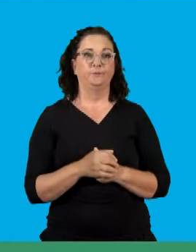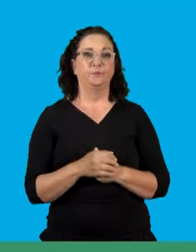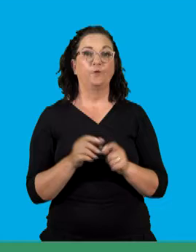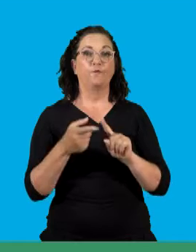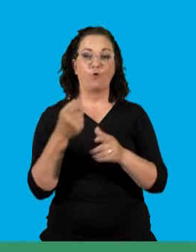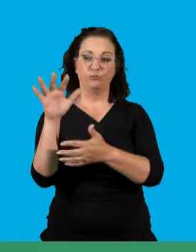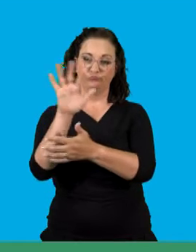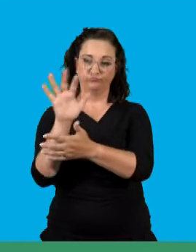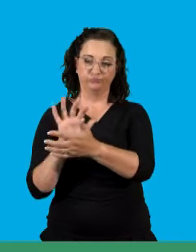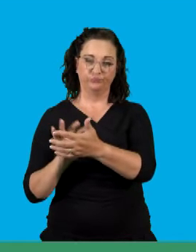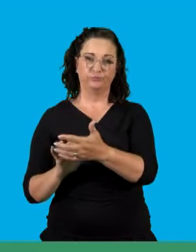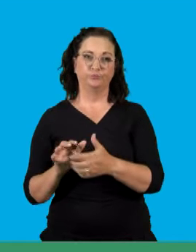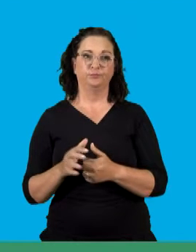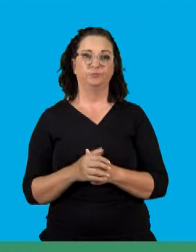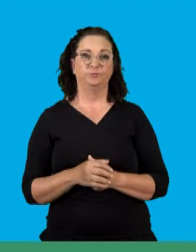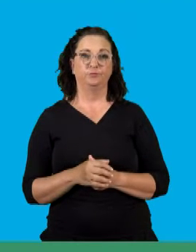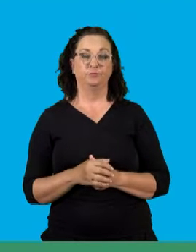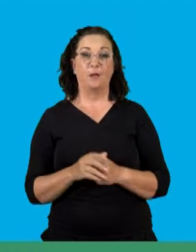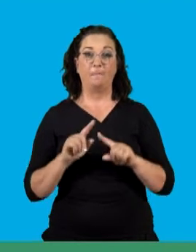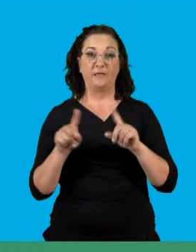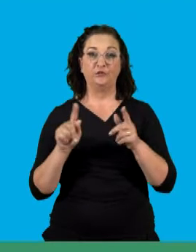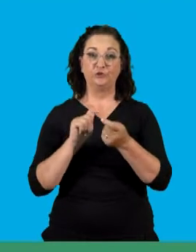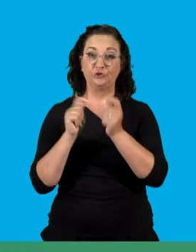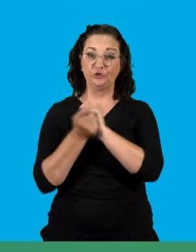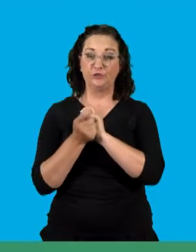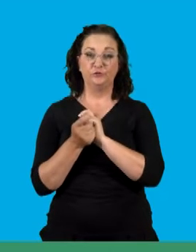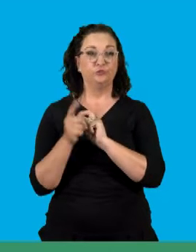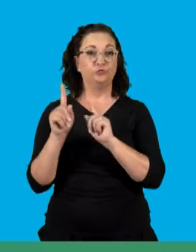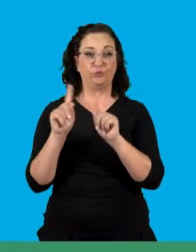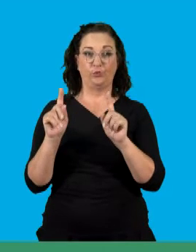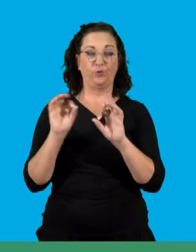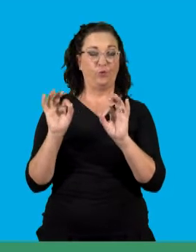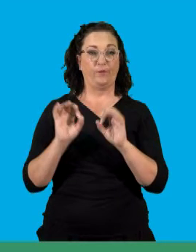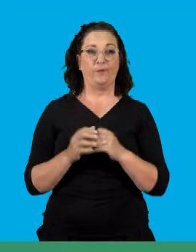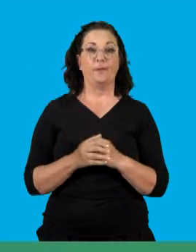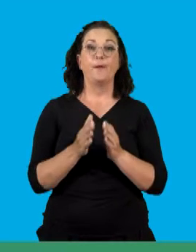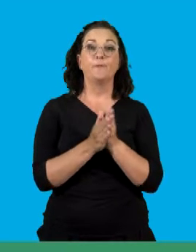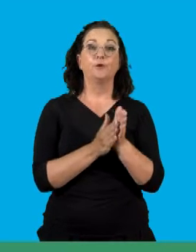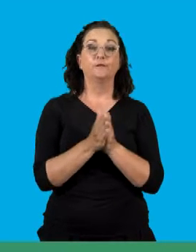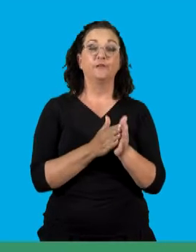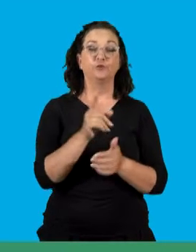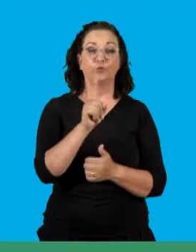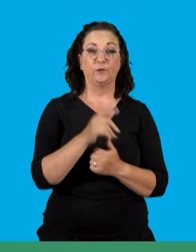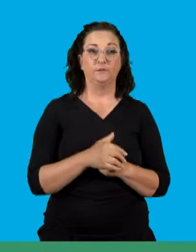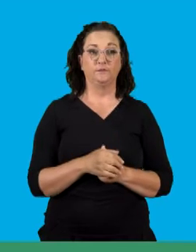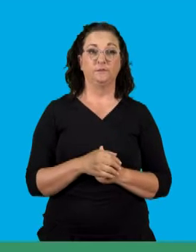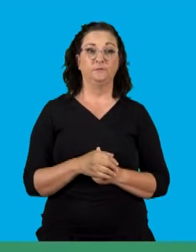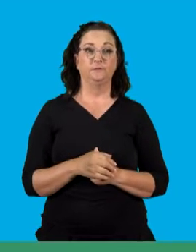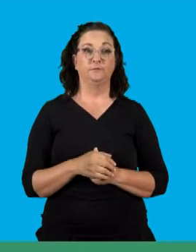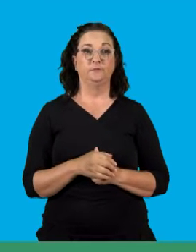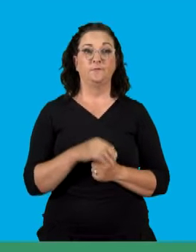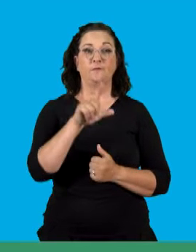from the scenario, directly from here. You're not changing anything. Let's see the quotation or the motivation.